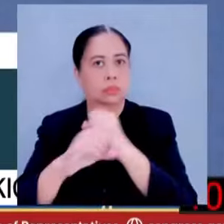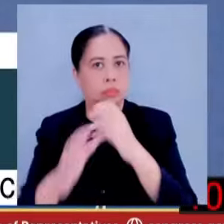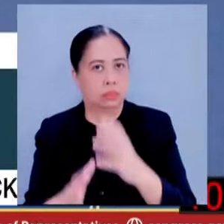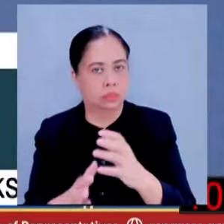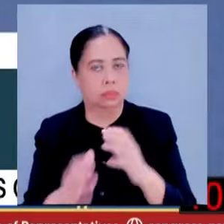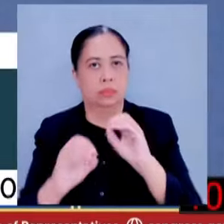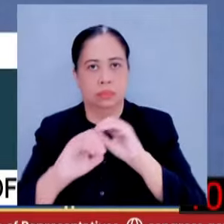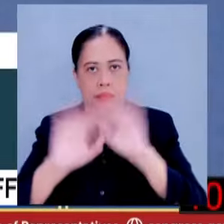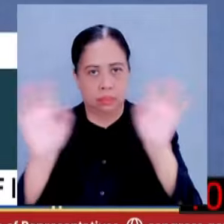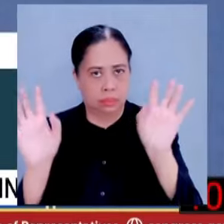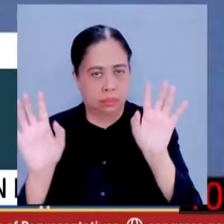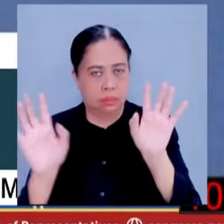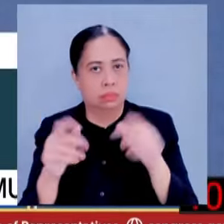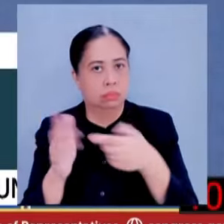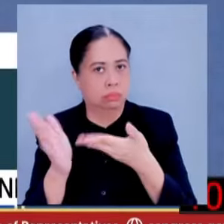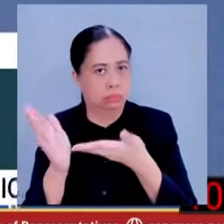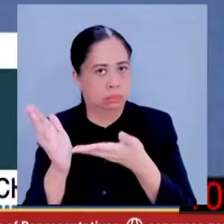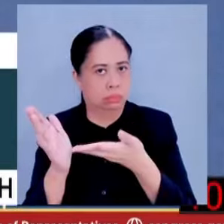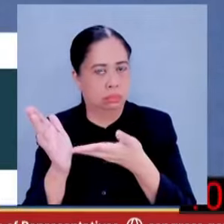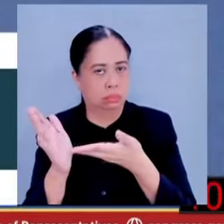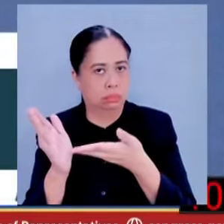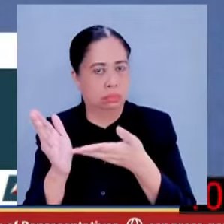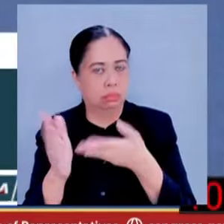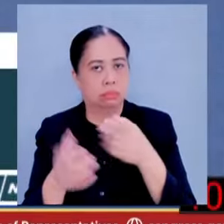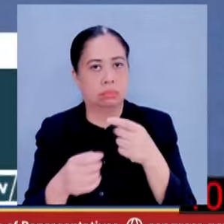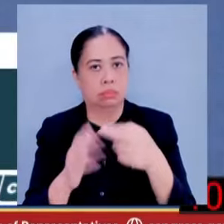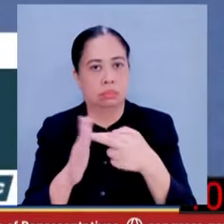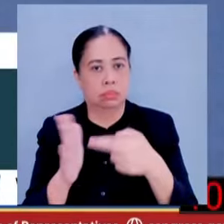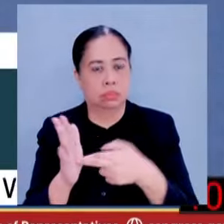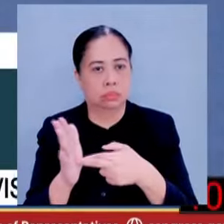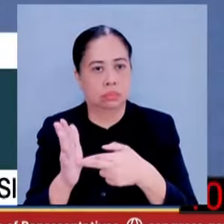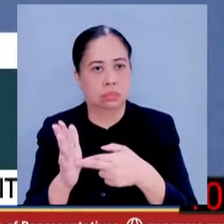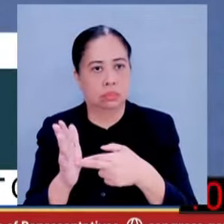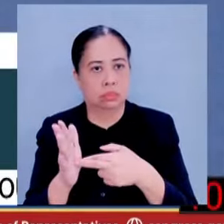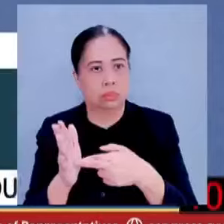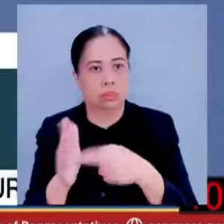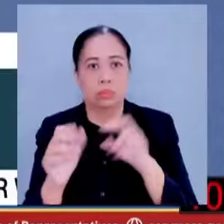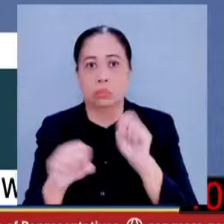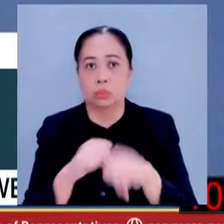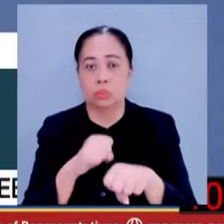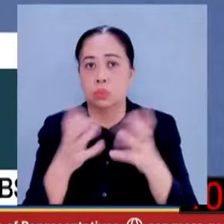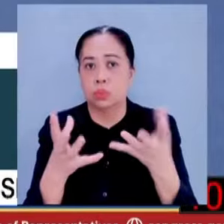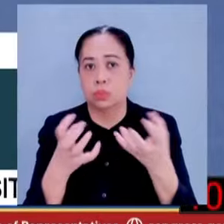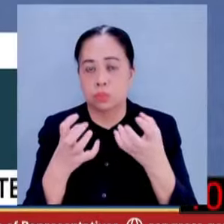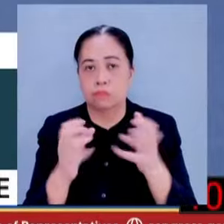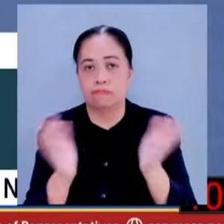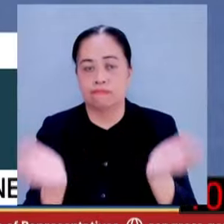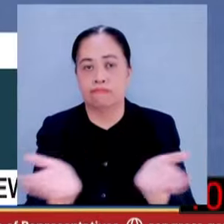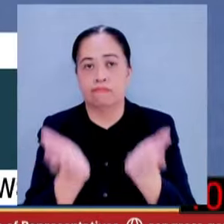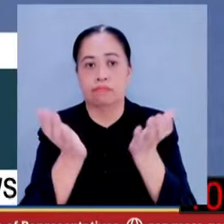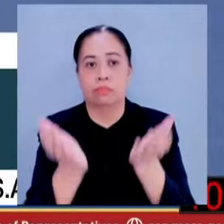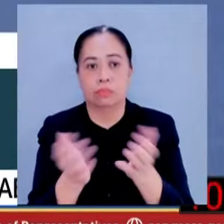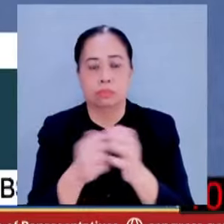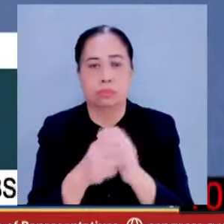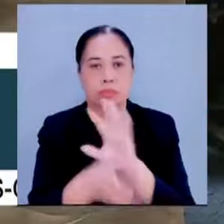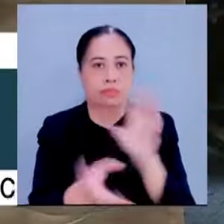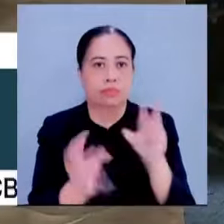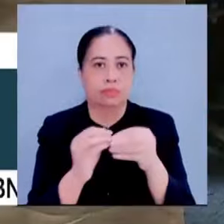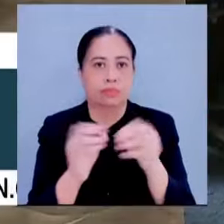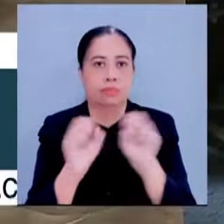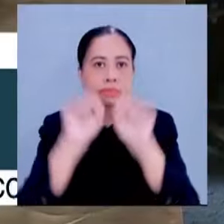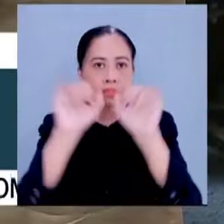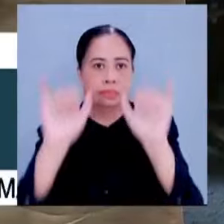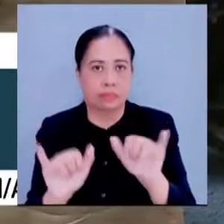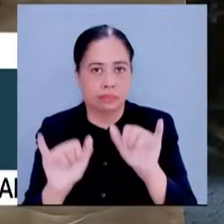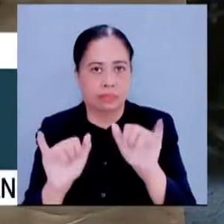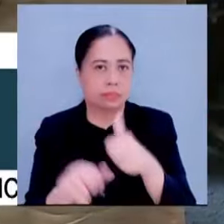clear by jurisprudence. All right, Attorney De Lima. We want to put in the whole system